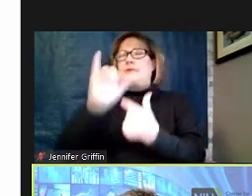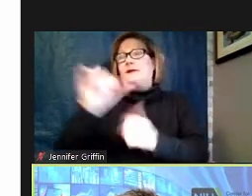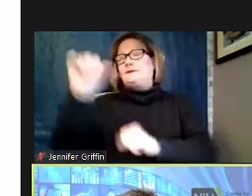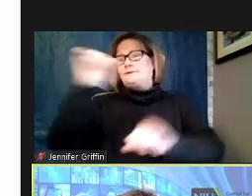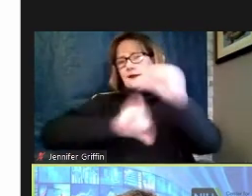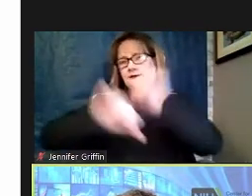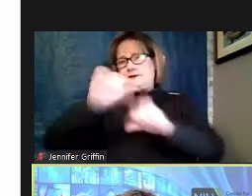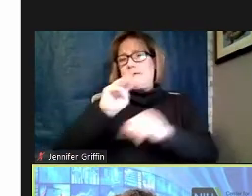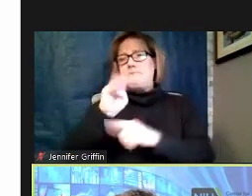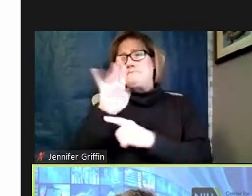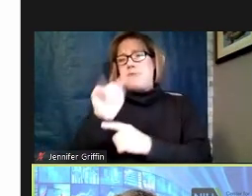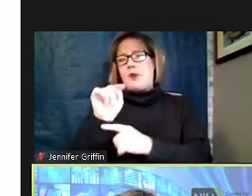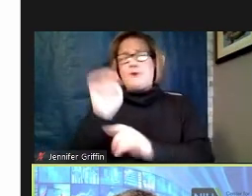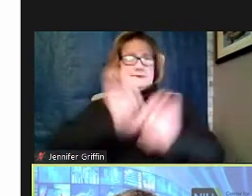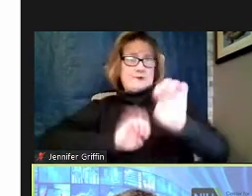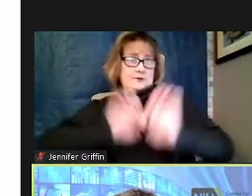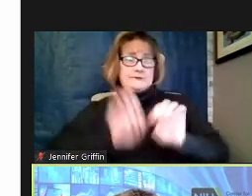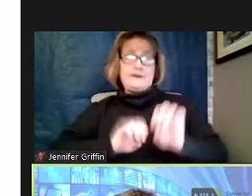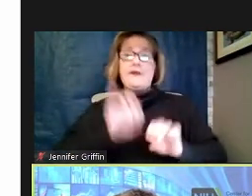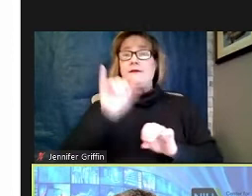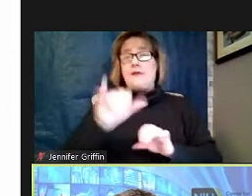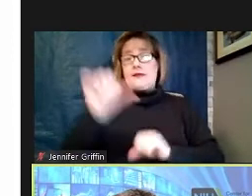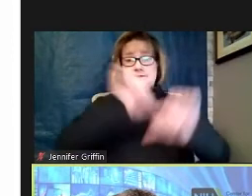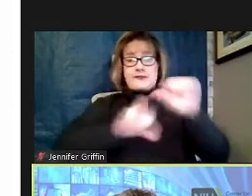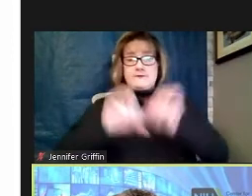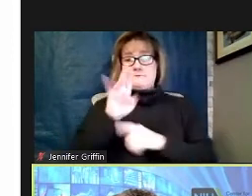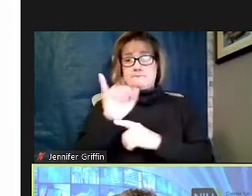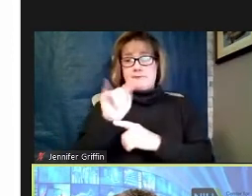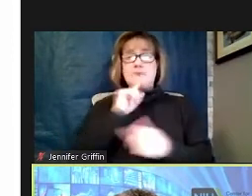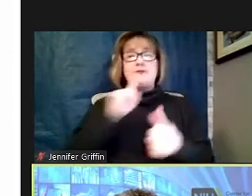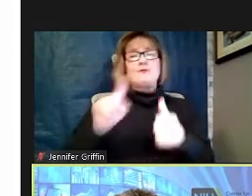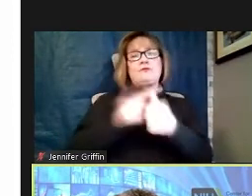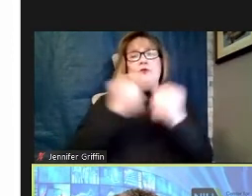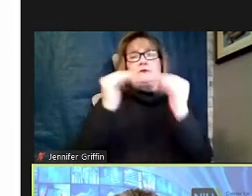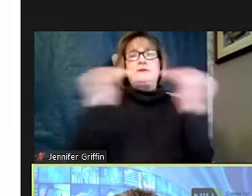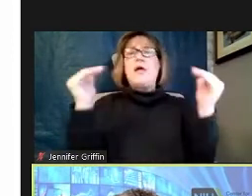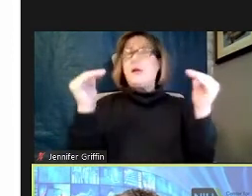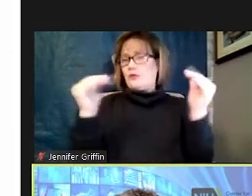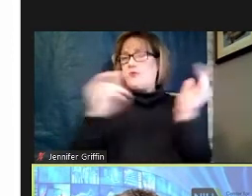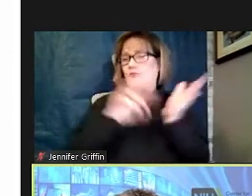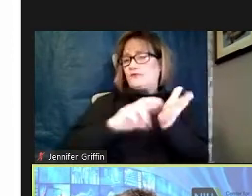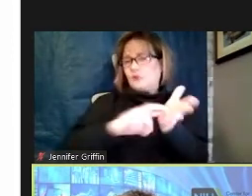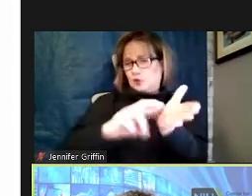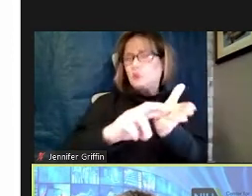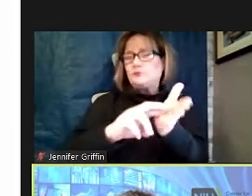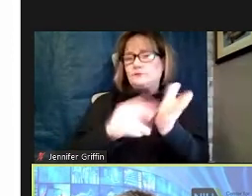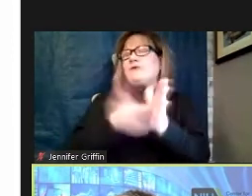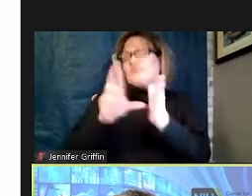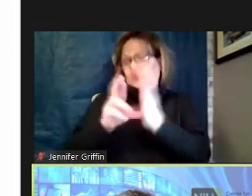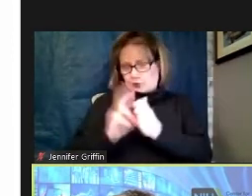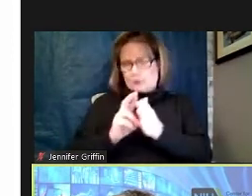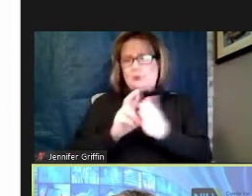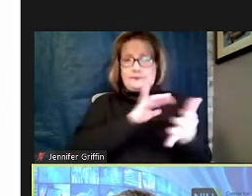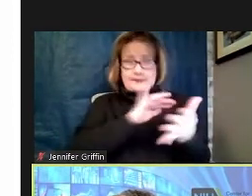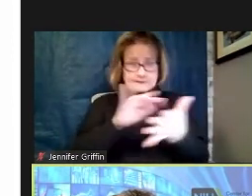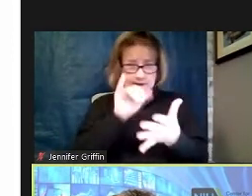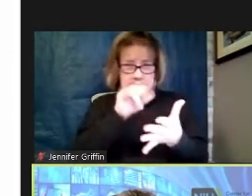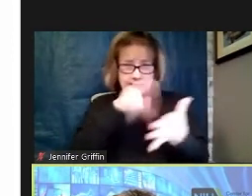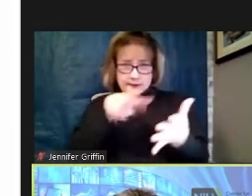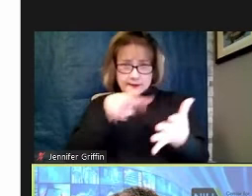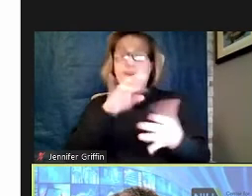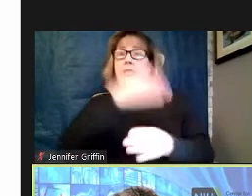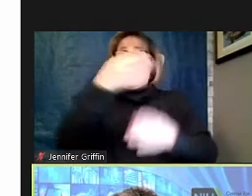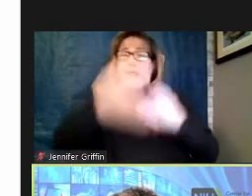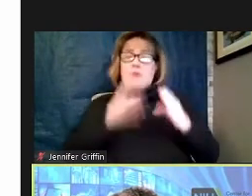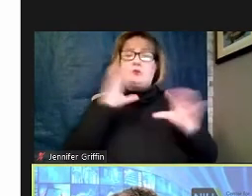evaluation. So the scientific merit evaluation is the first level of review, the study section, at the end of which is produced